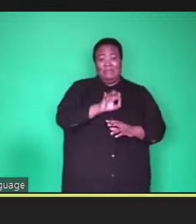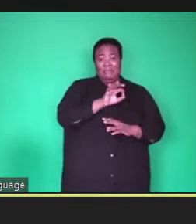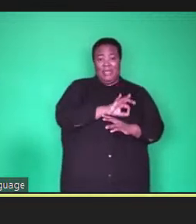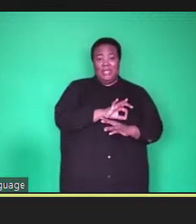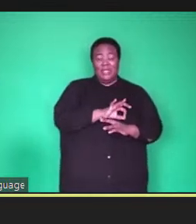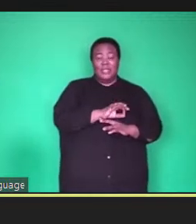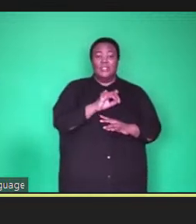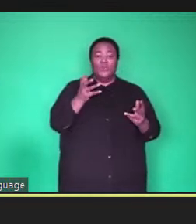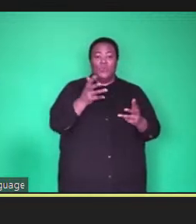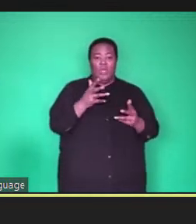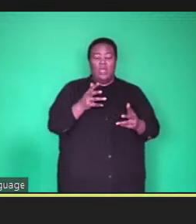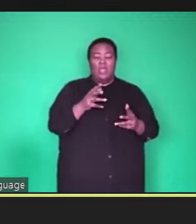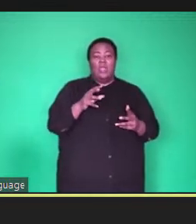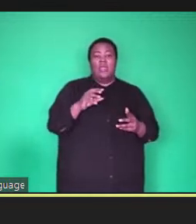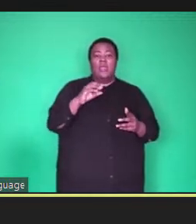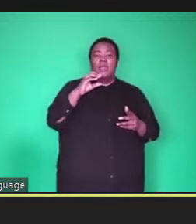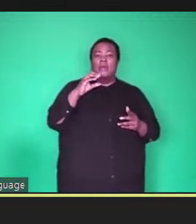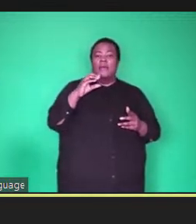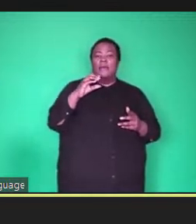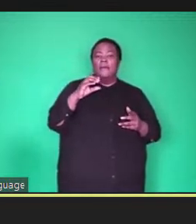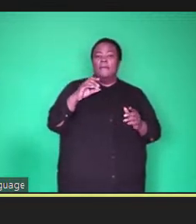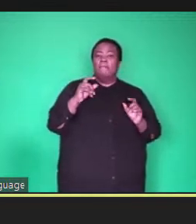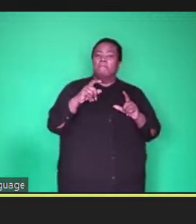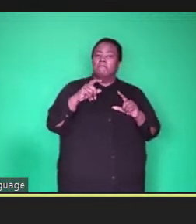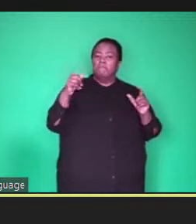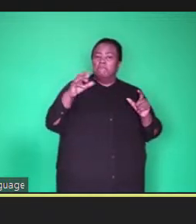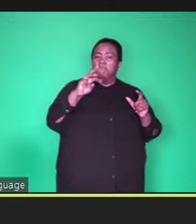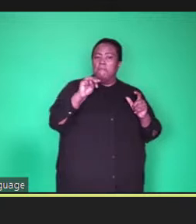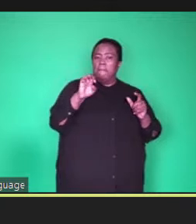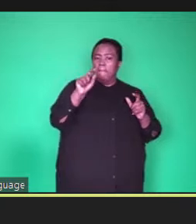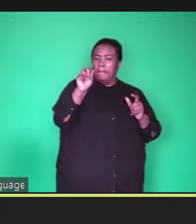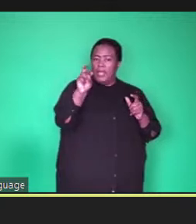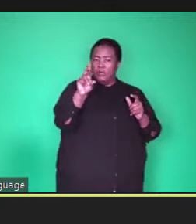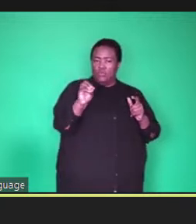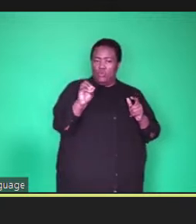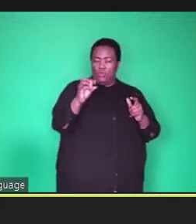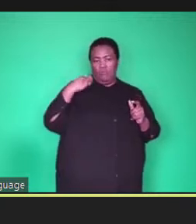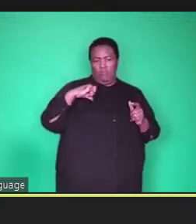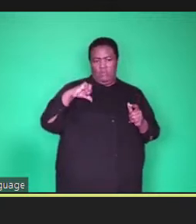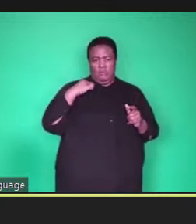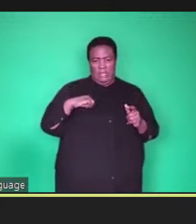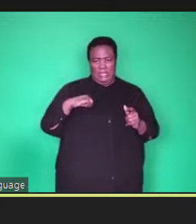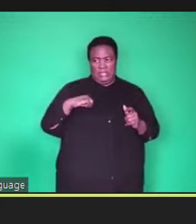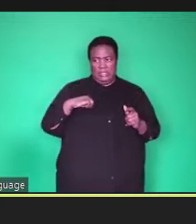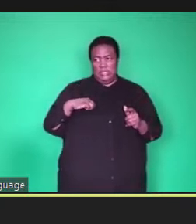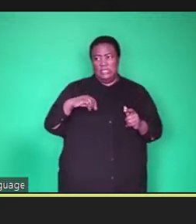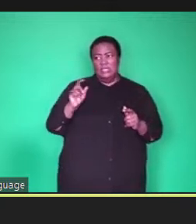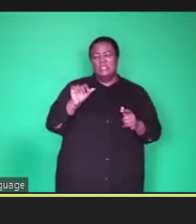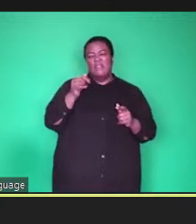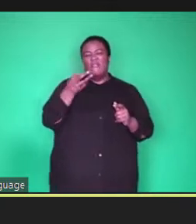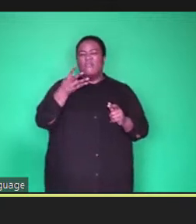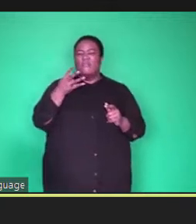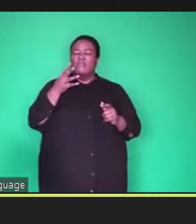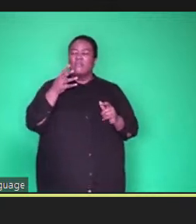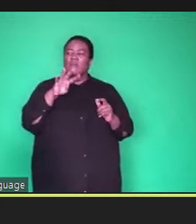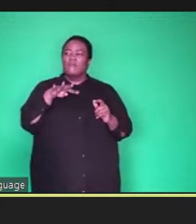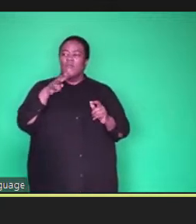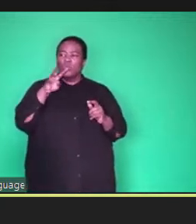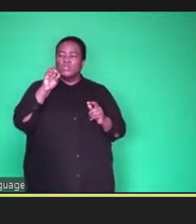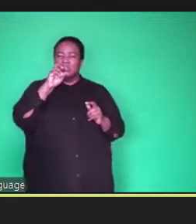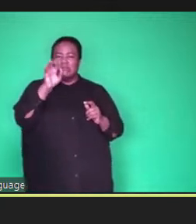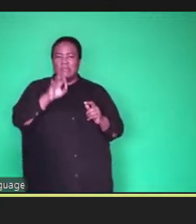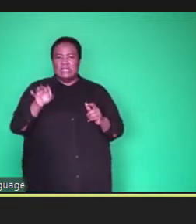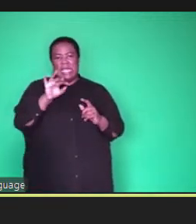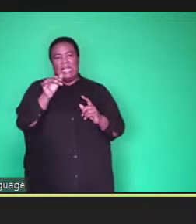metro, a core metro municipality, 14% in a secondary city, etc., etc. Here's where you can see that